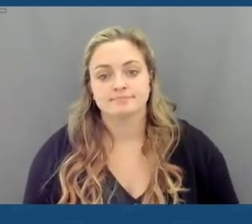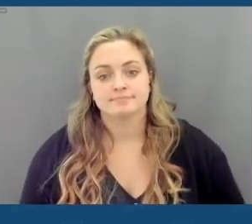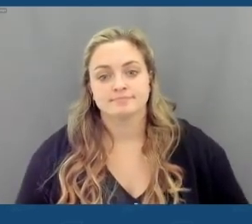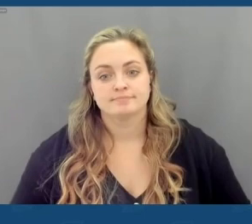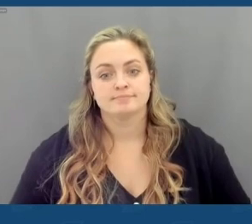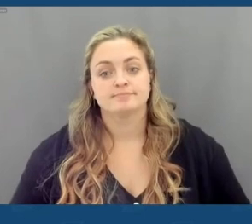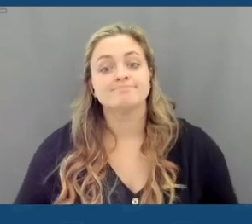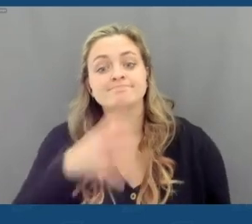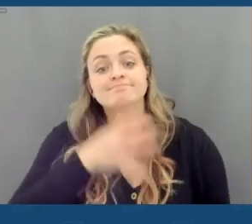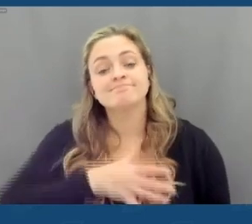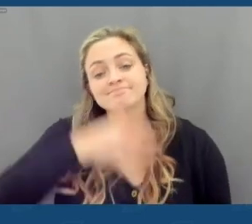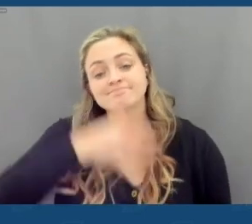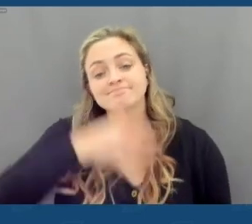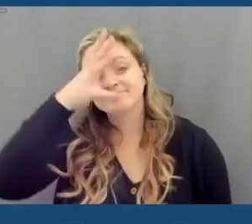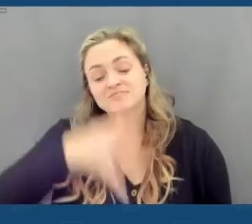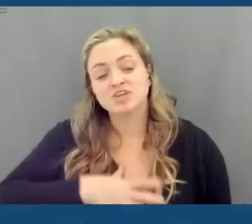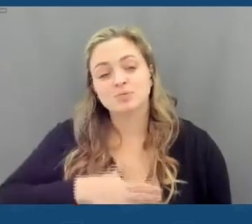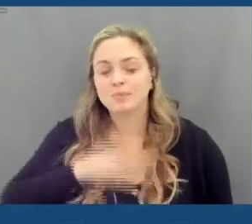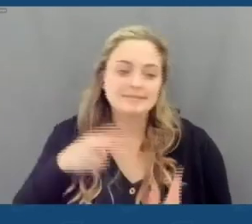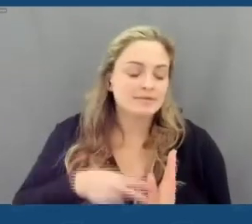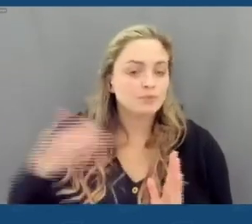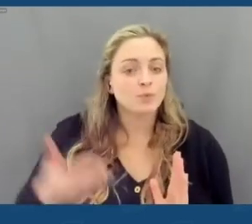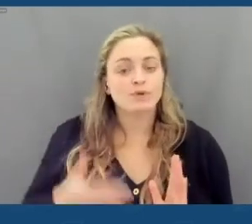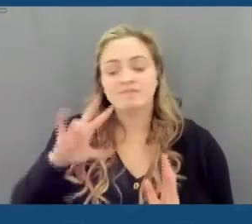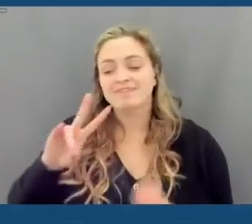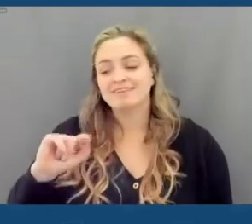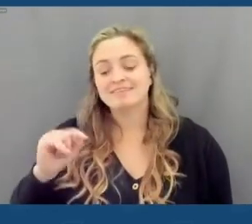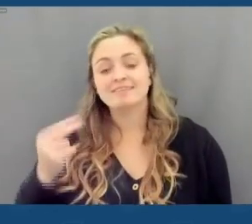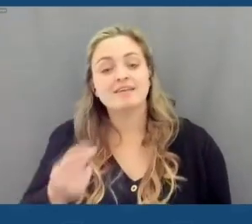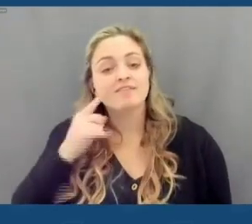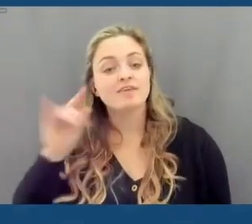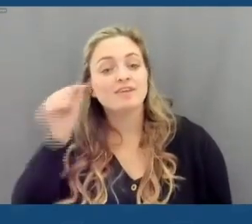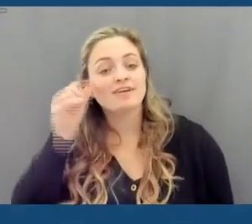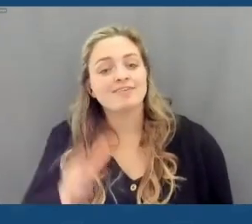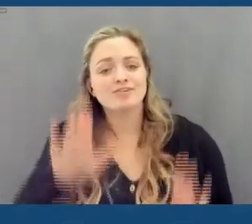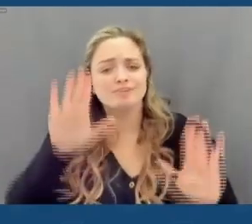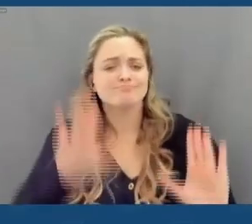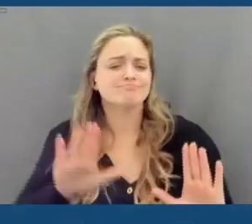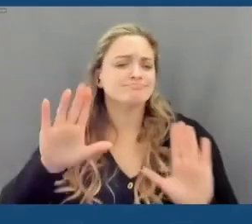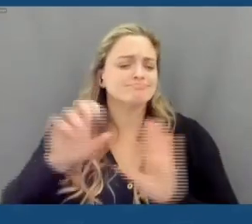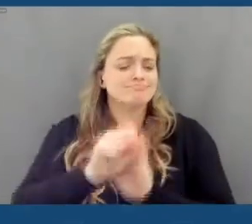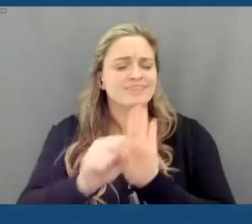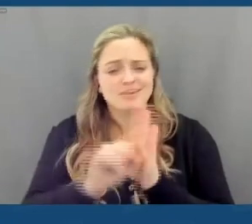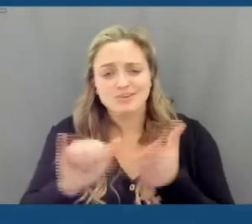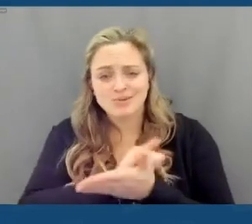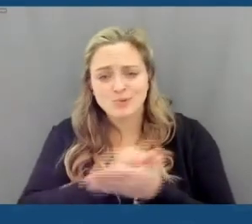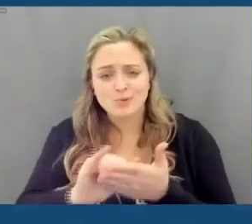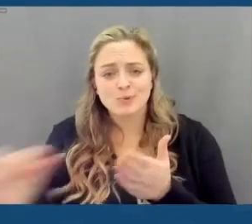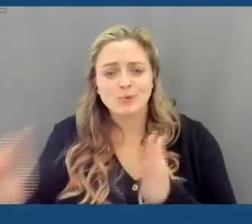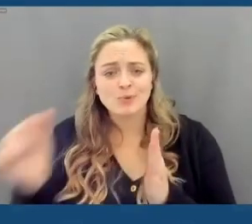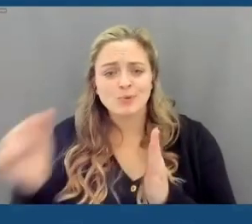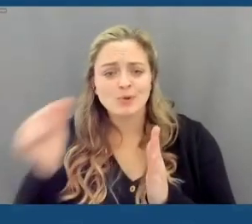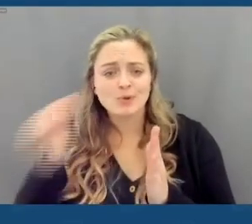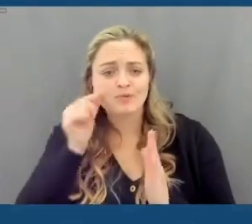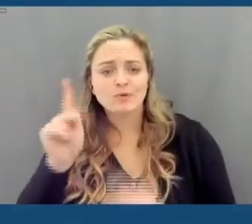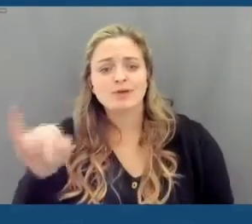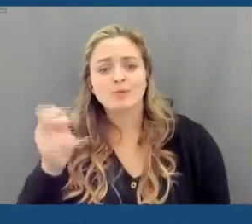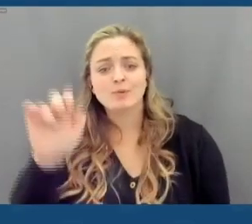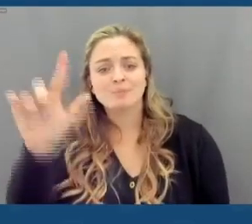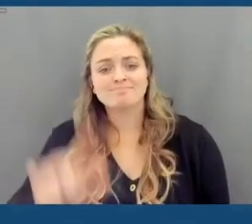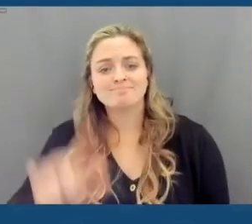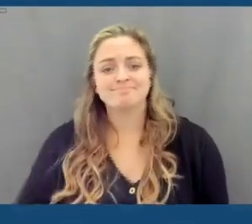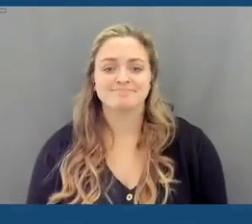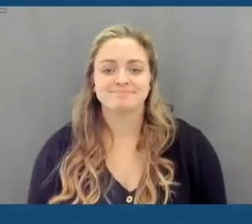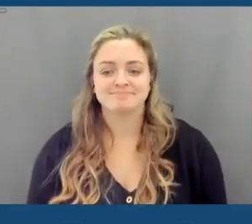Ladies and gentlemen, please stand as we welcome the 57th Governor of the great state of New York, Governor Kathy Hochul.